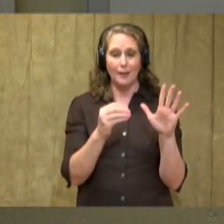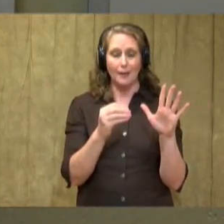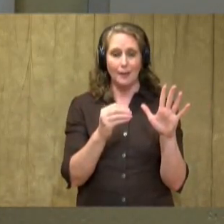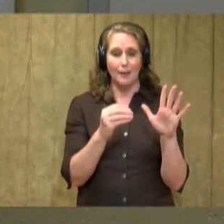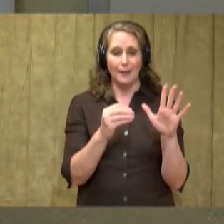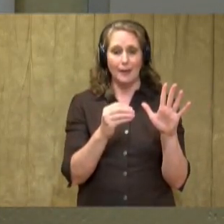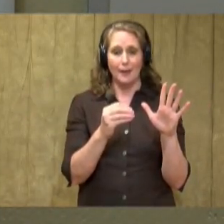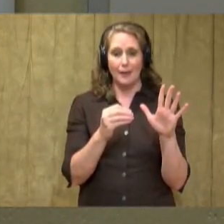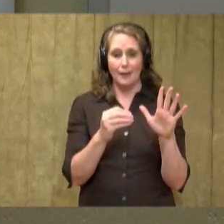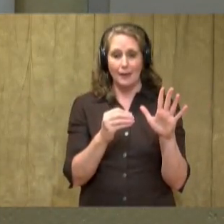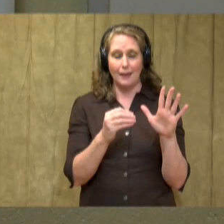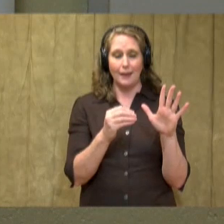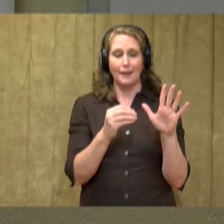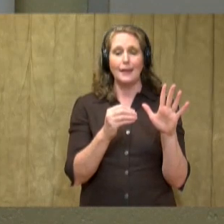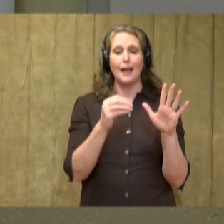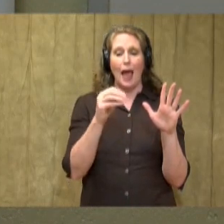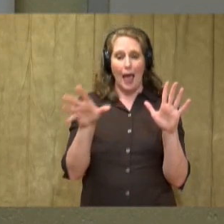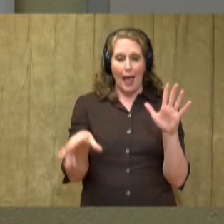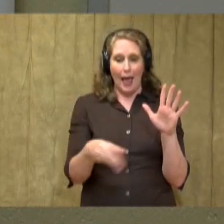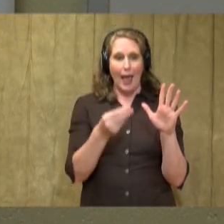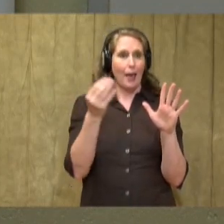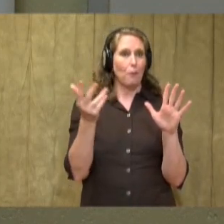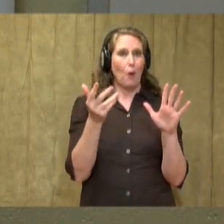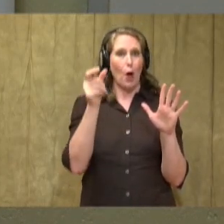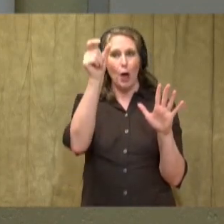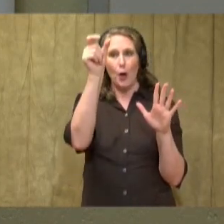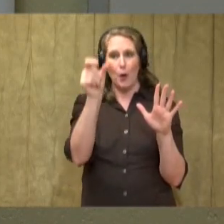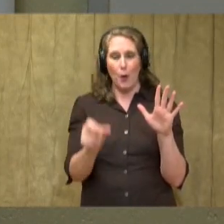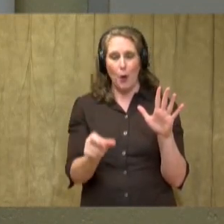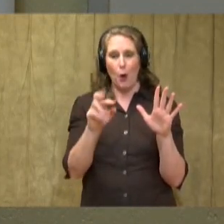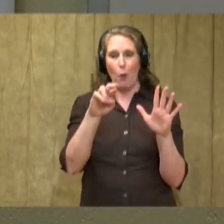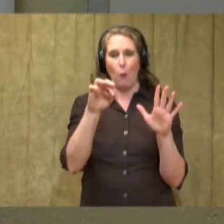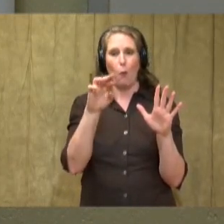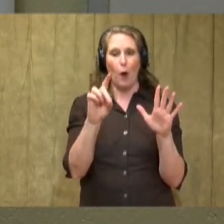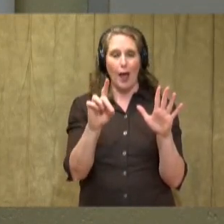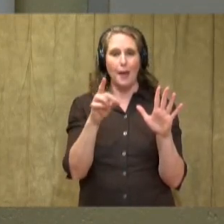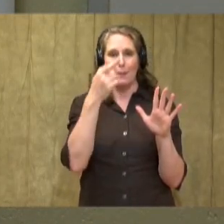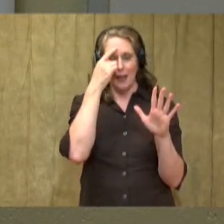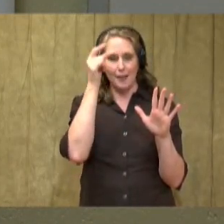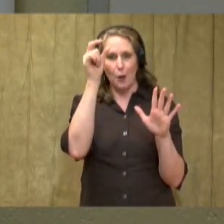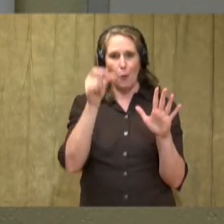I'm going to add a rod because a rod stands for 10.